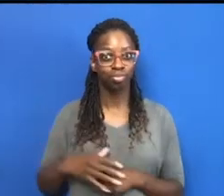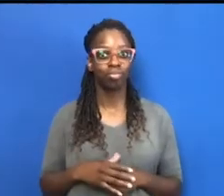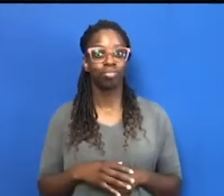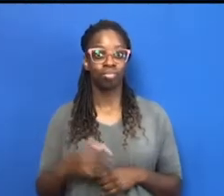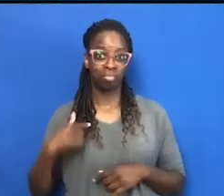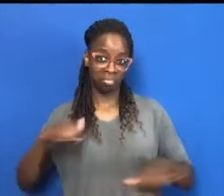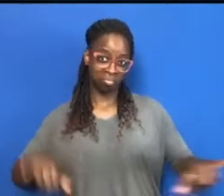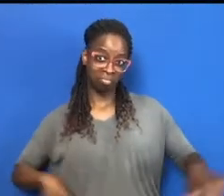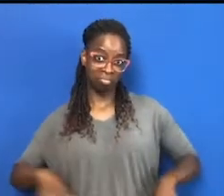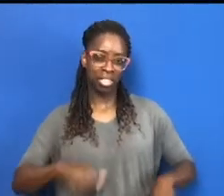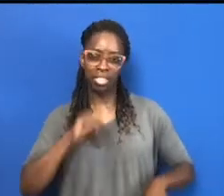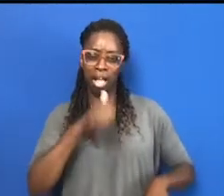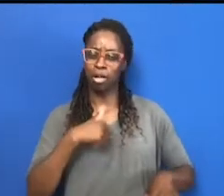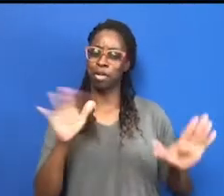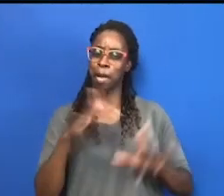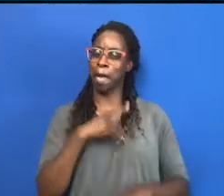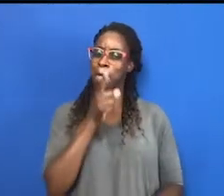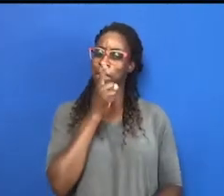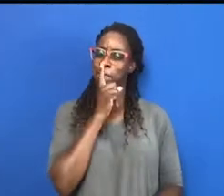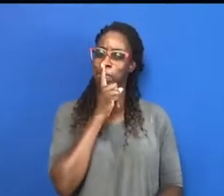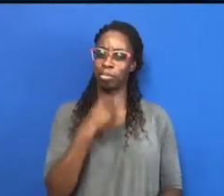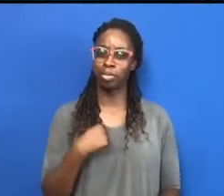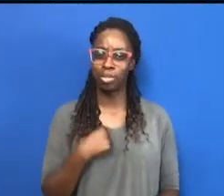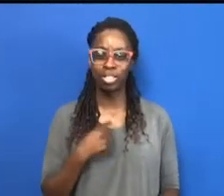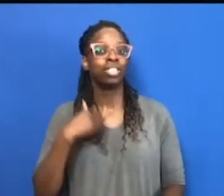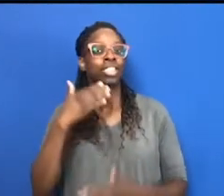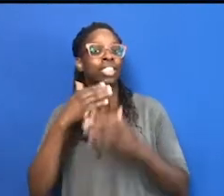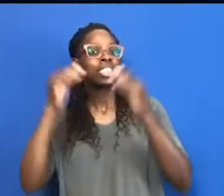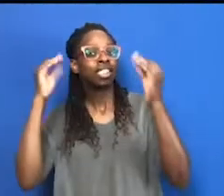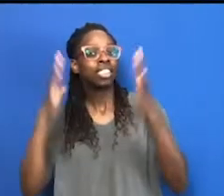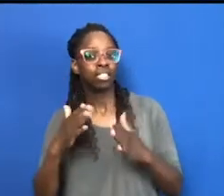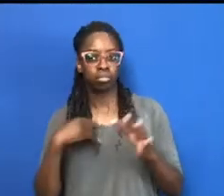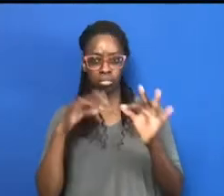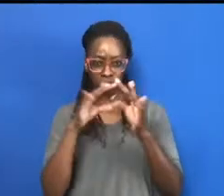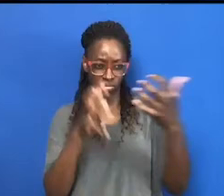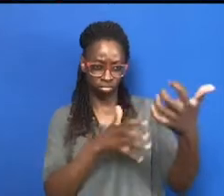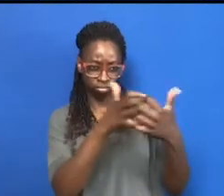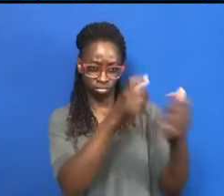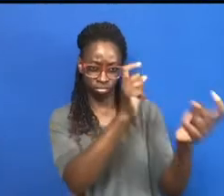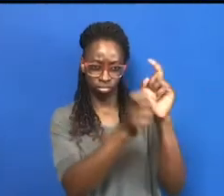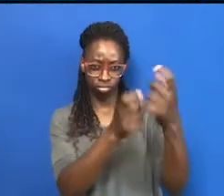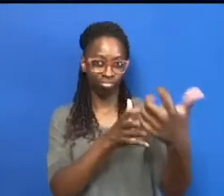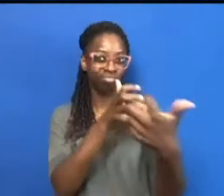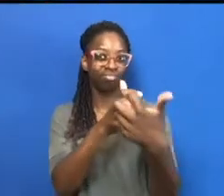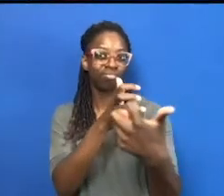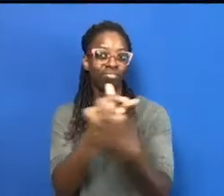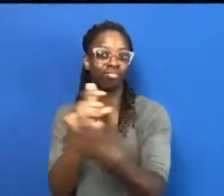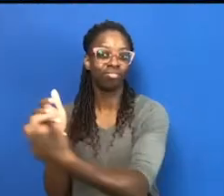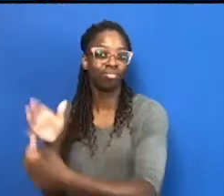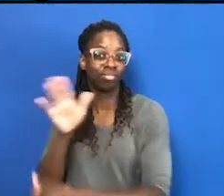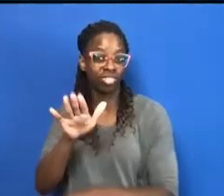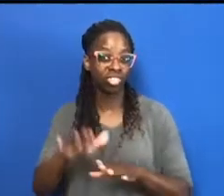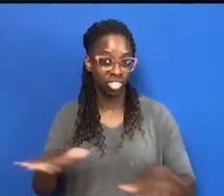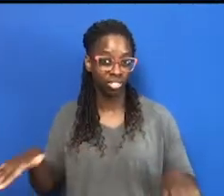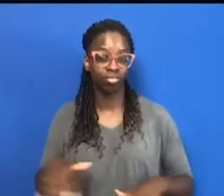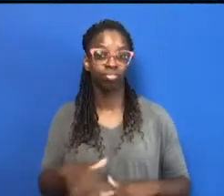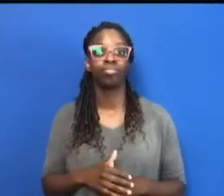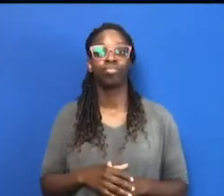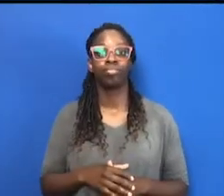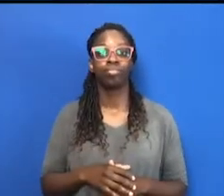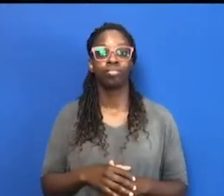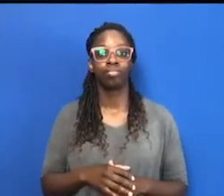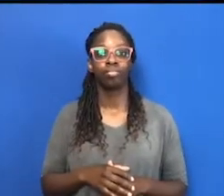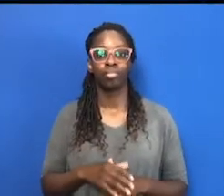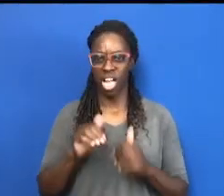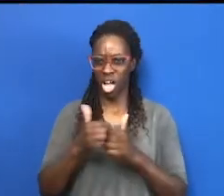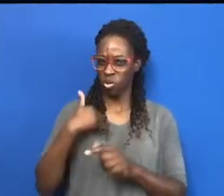teacher starts with where a child is. Then the obvious question is, how do you identify where a child is and where a child is